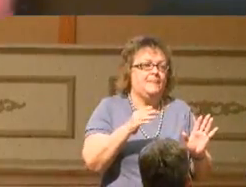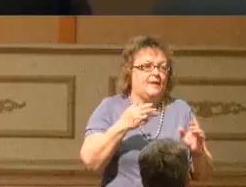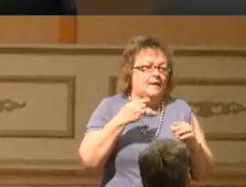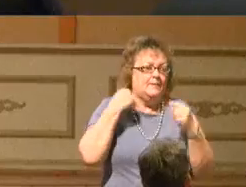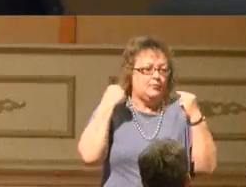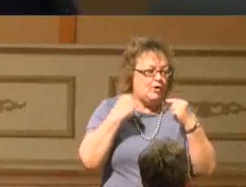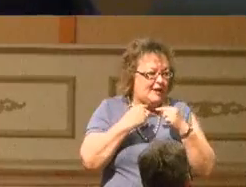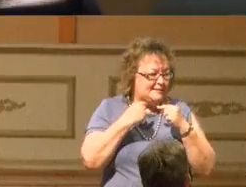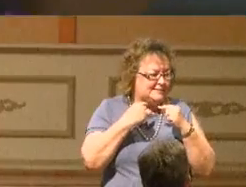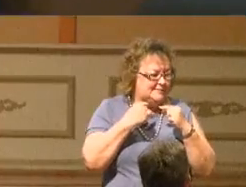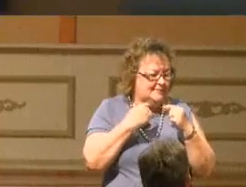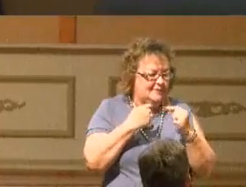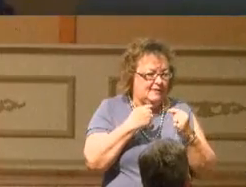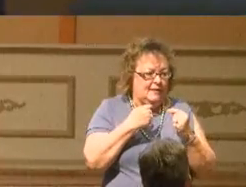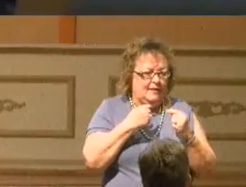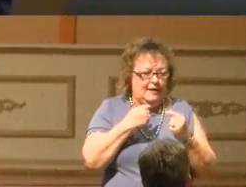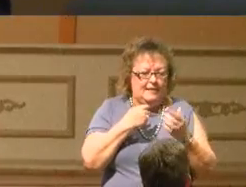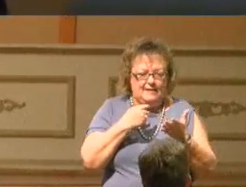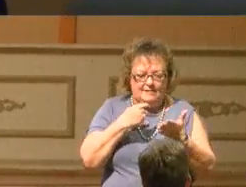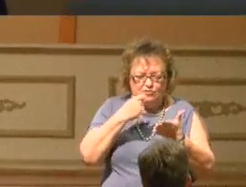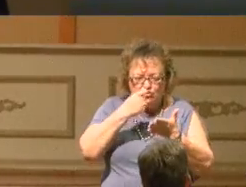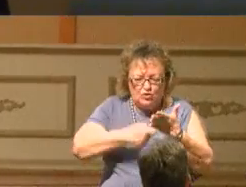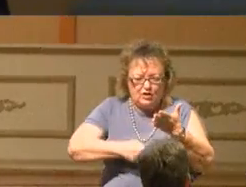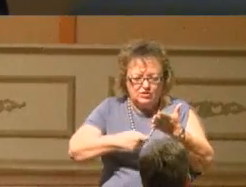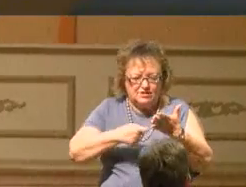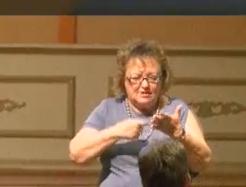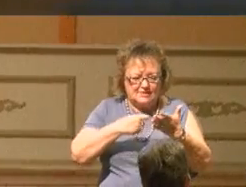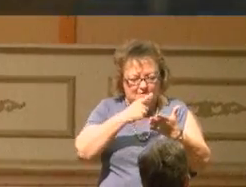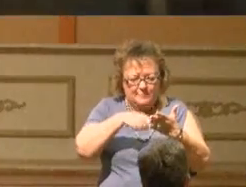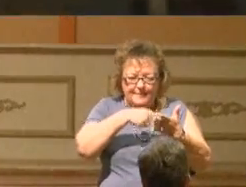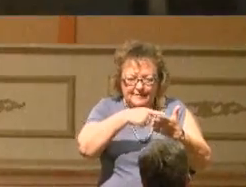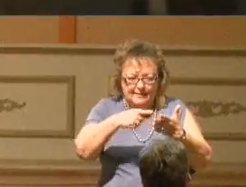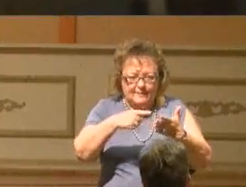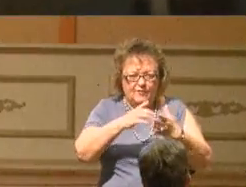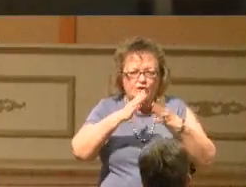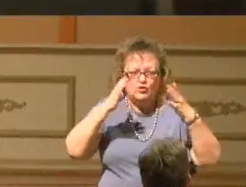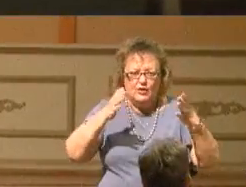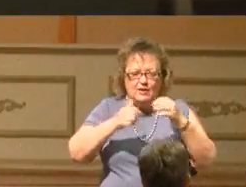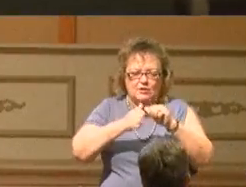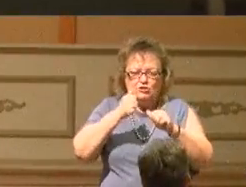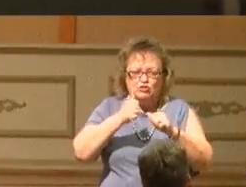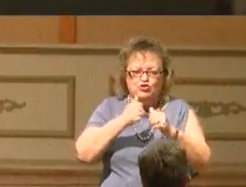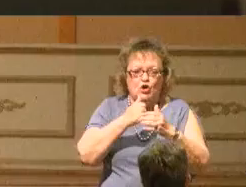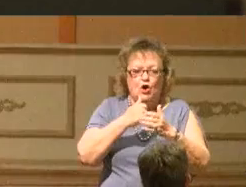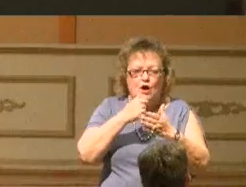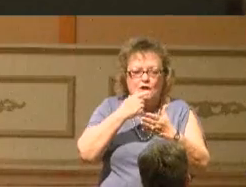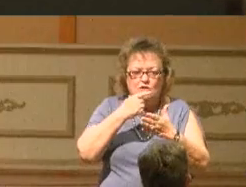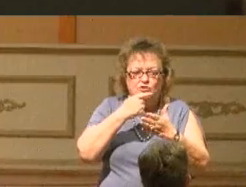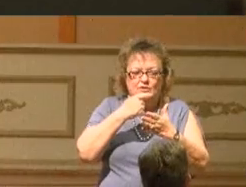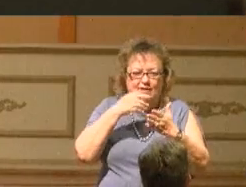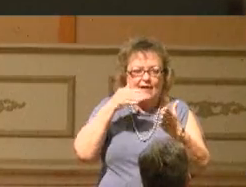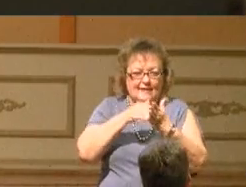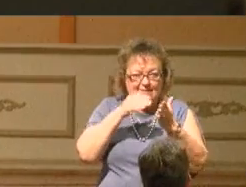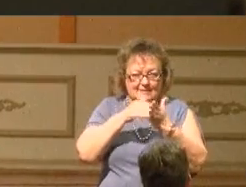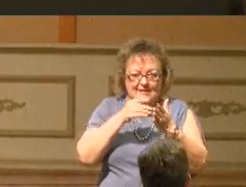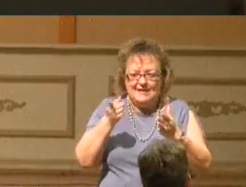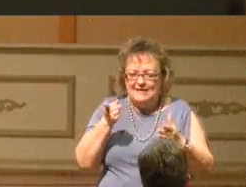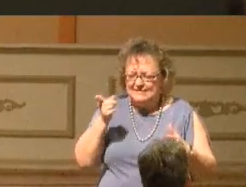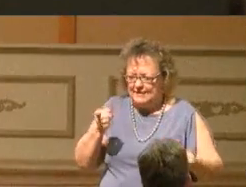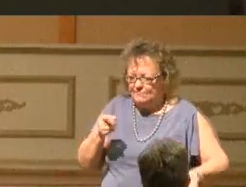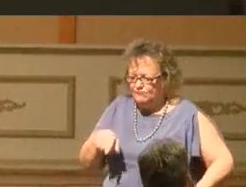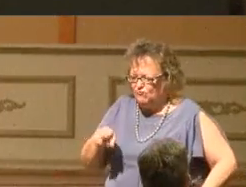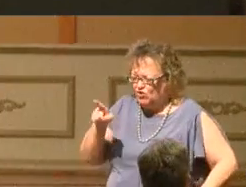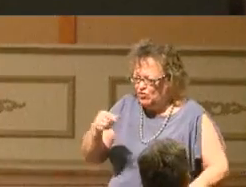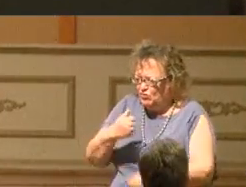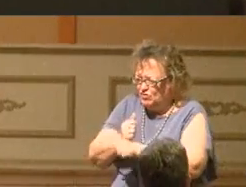the charges were being leveled against Jesus Christ, the greatest charge that was leveled was that he said that he made himself